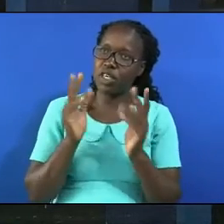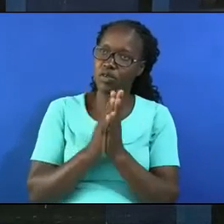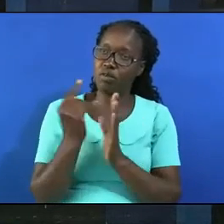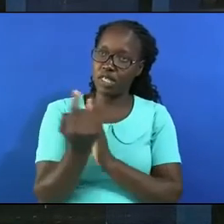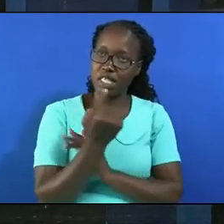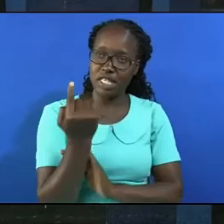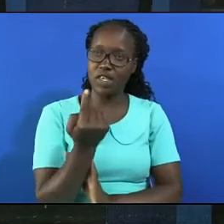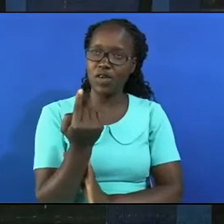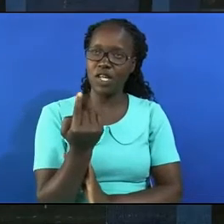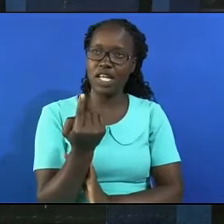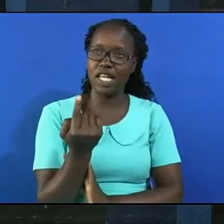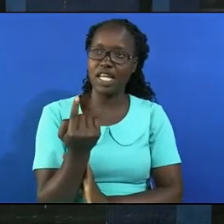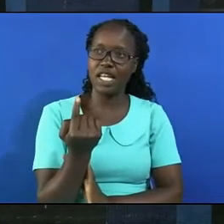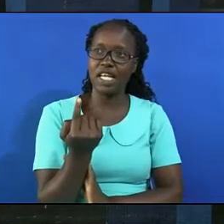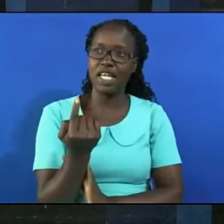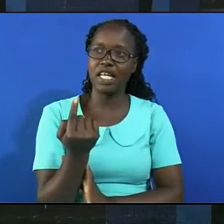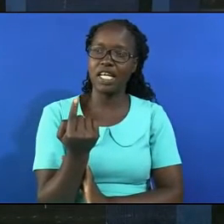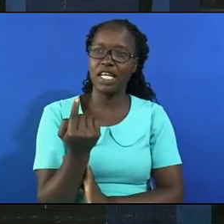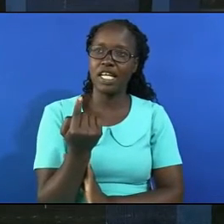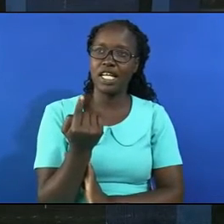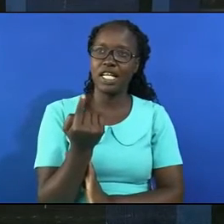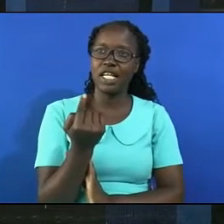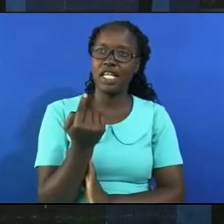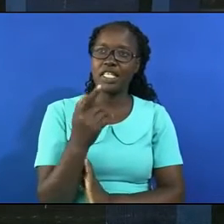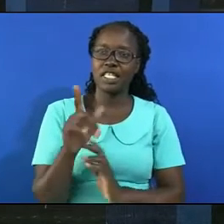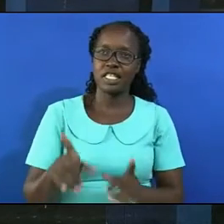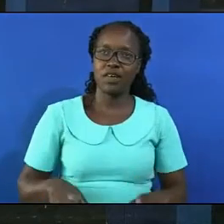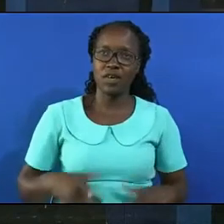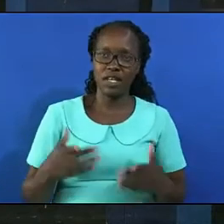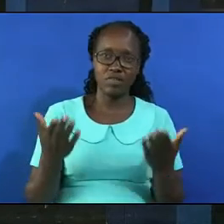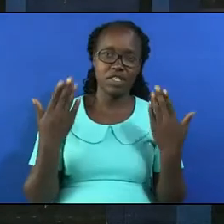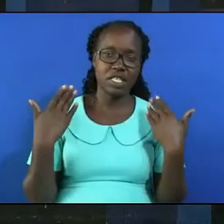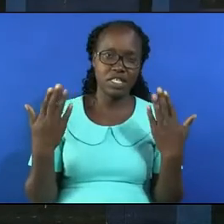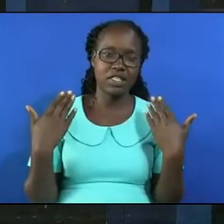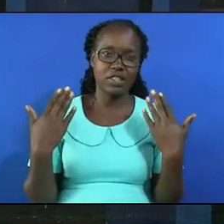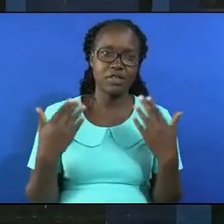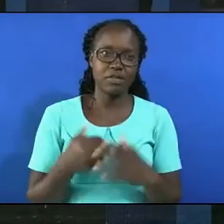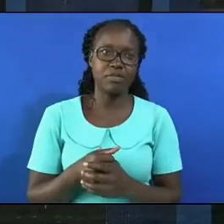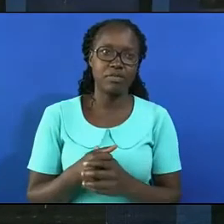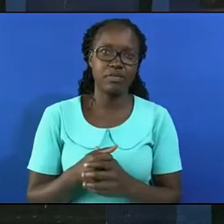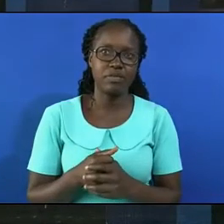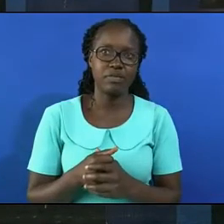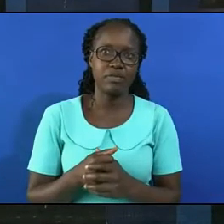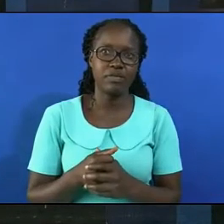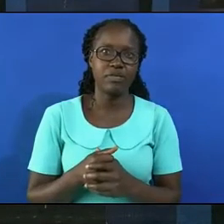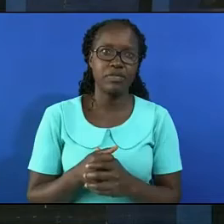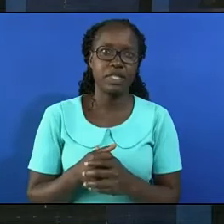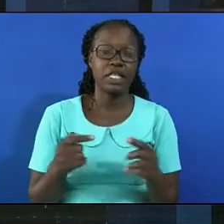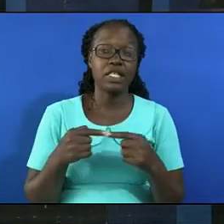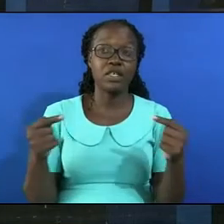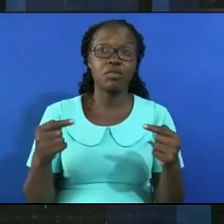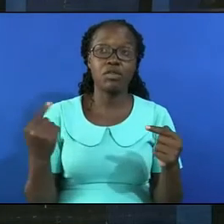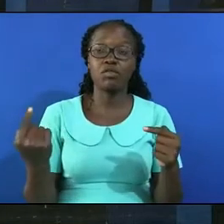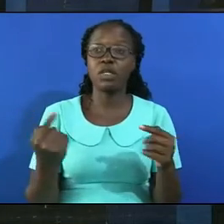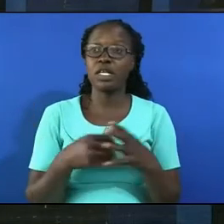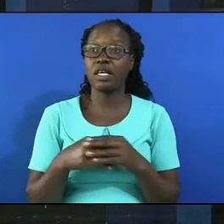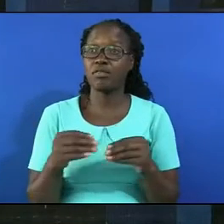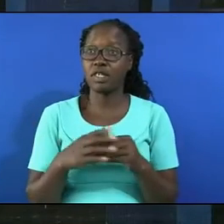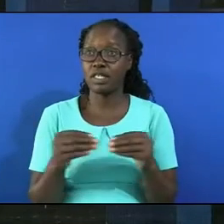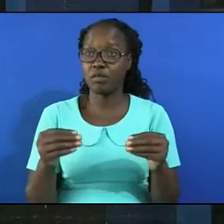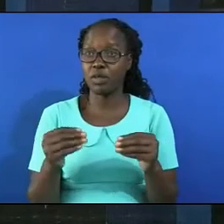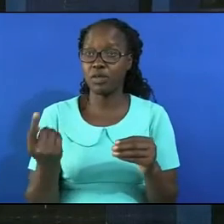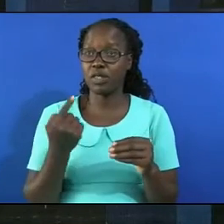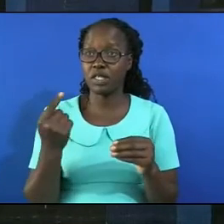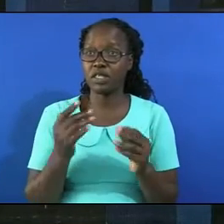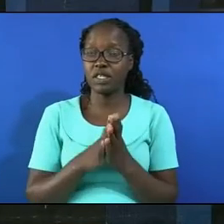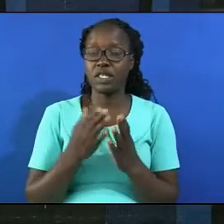being single, because that will be our life in eternity. You see, friends, the opposite of being comfortable with